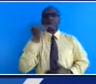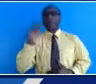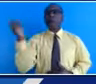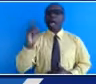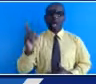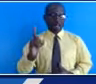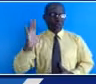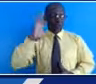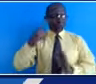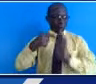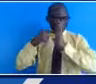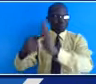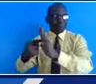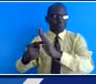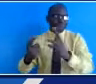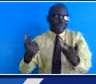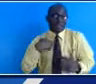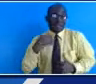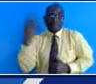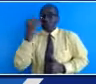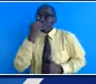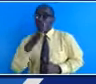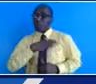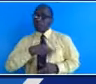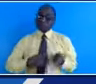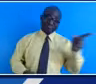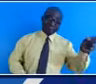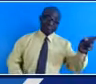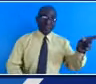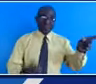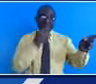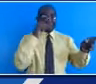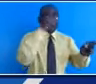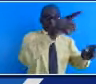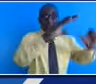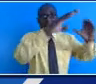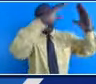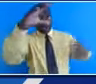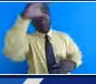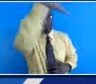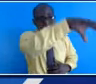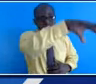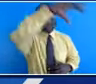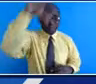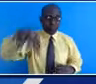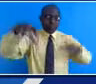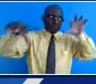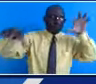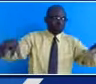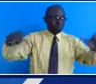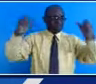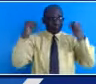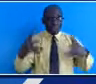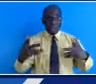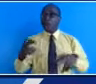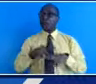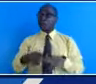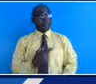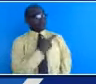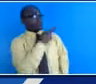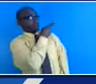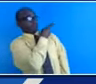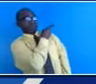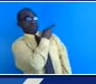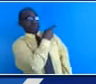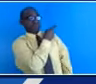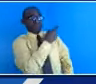gorgeous addition to the residential portion of the community, proximity to the train, and now with a terrific restaurant down there as well. So Glenn Vogt is with us